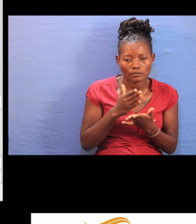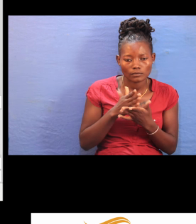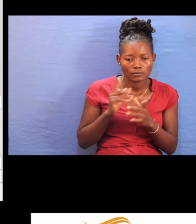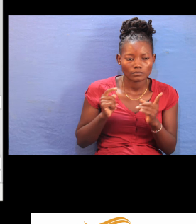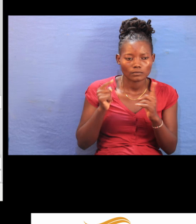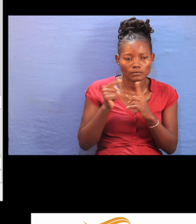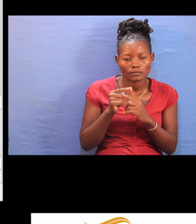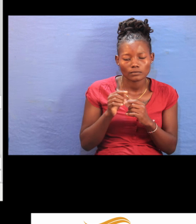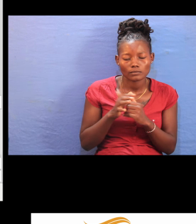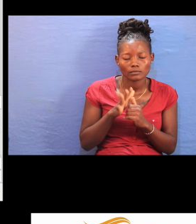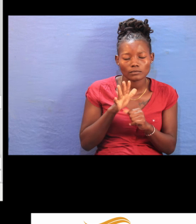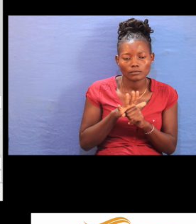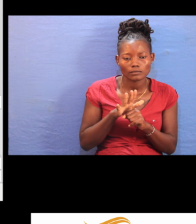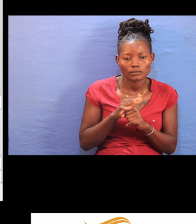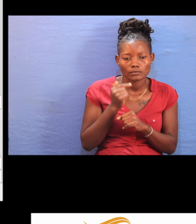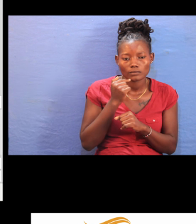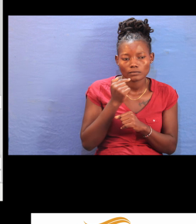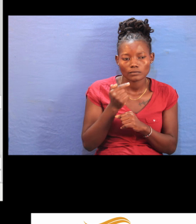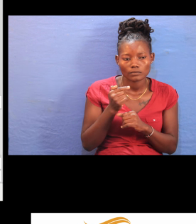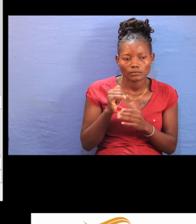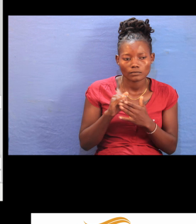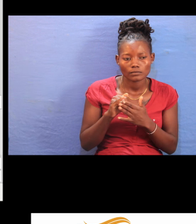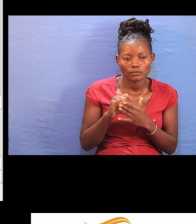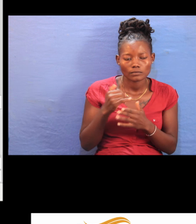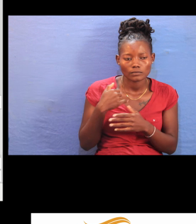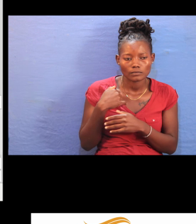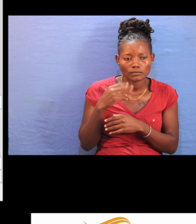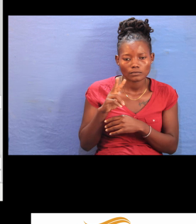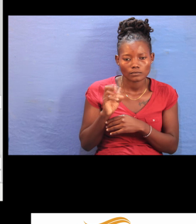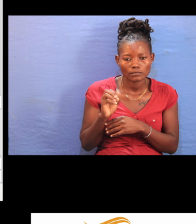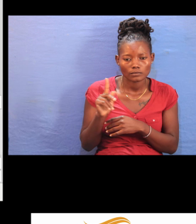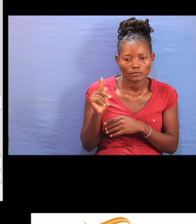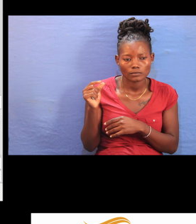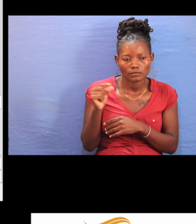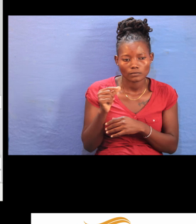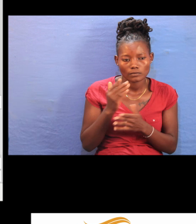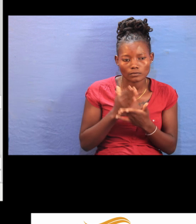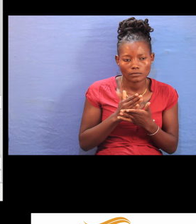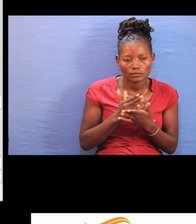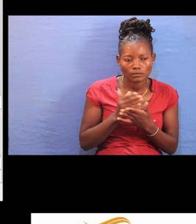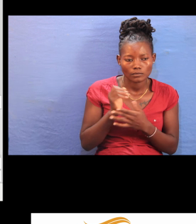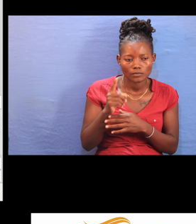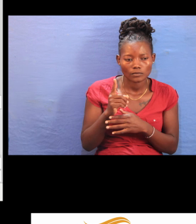improve my snatch by 20 kilograms," if that's unrealistic, or